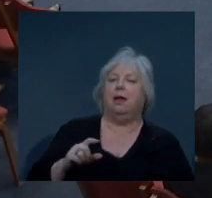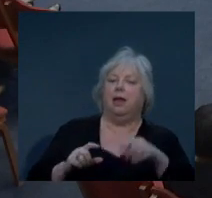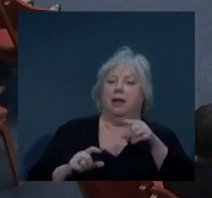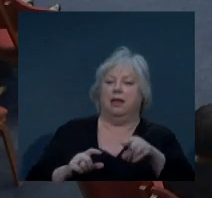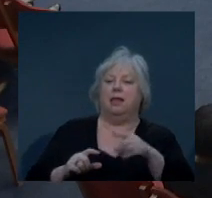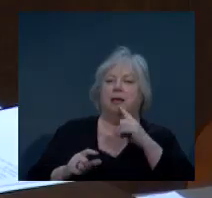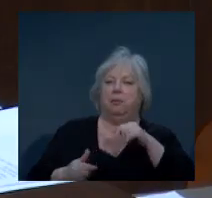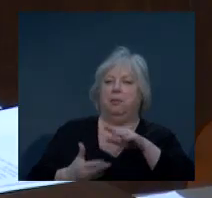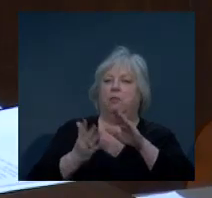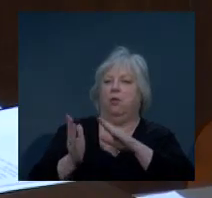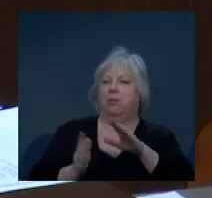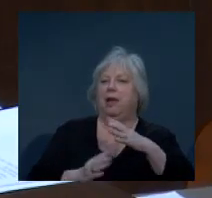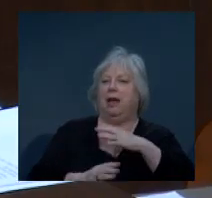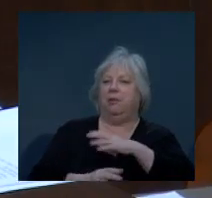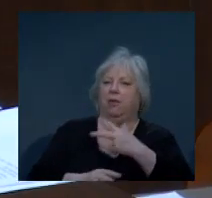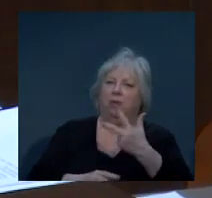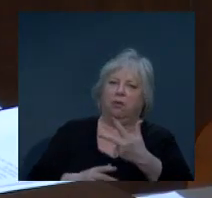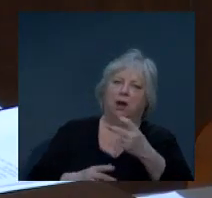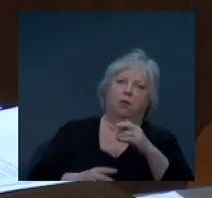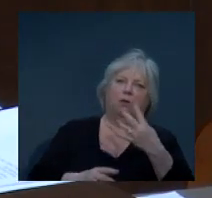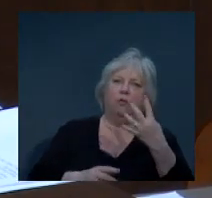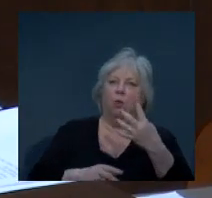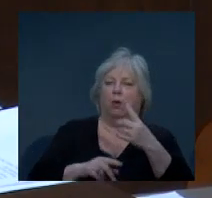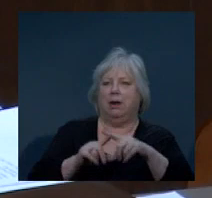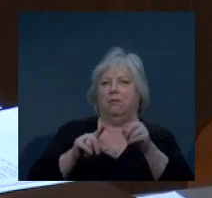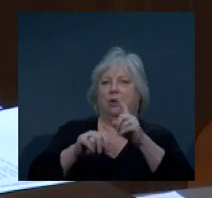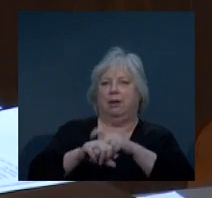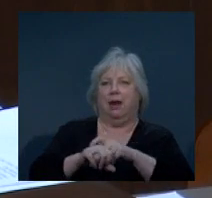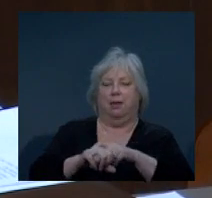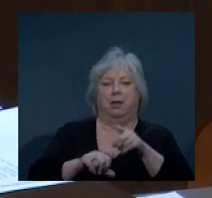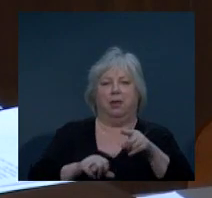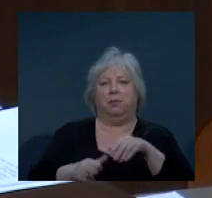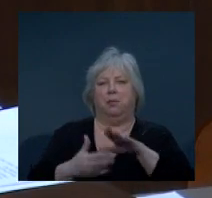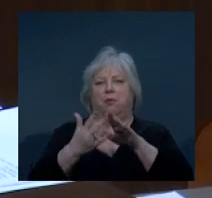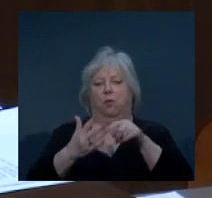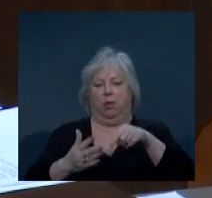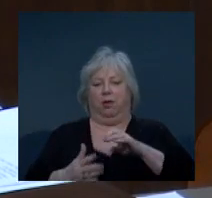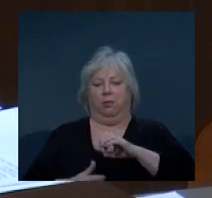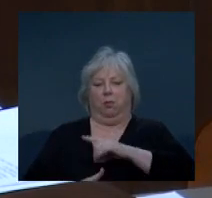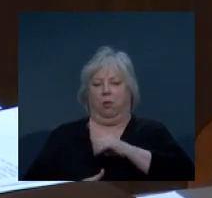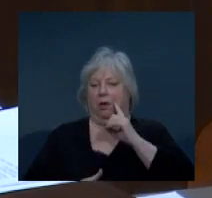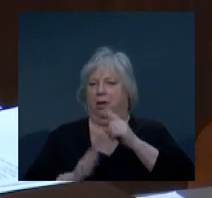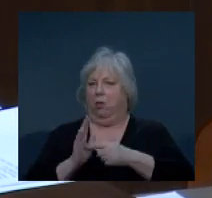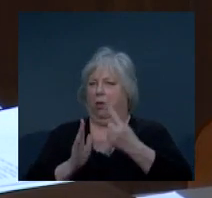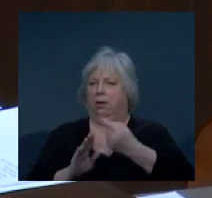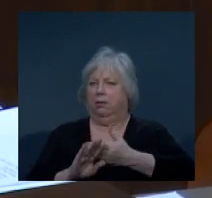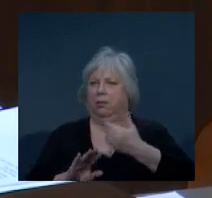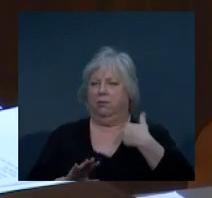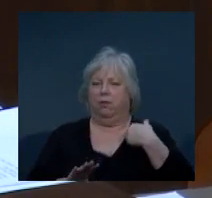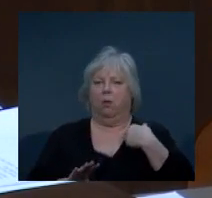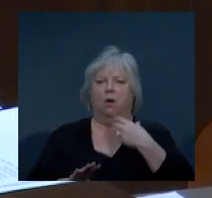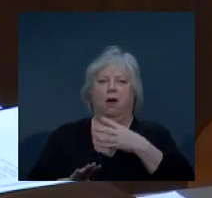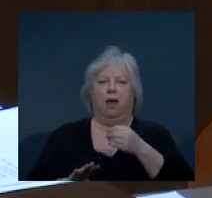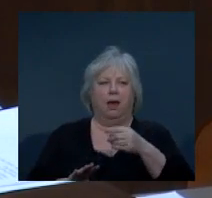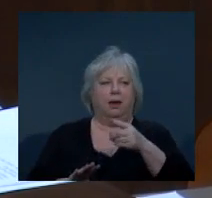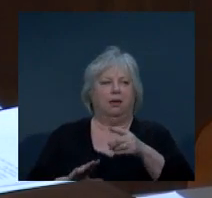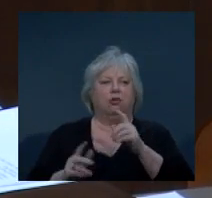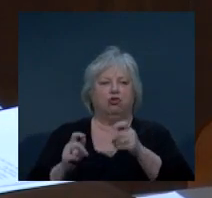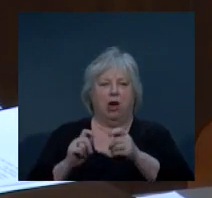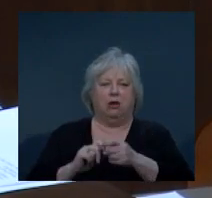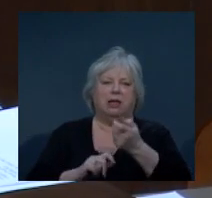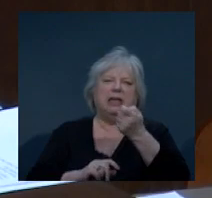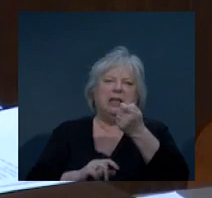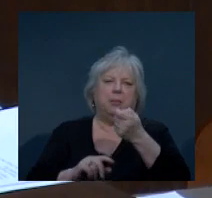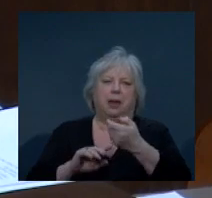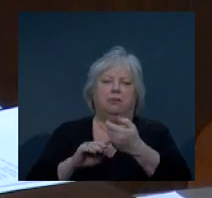This has been before the Planning Commission 3 or 4 times, I think. This has been before this board, I think, once before, and it has changed a